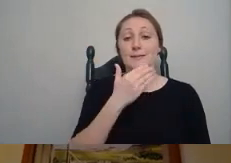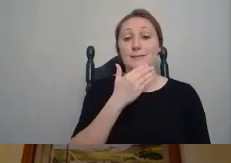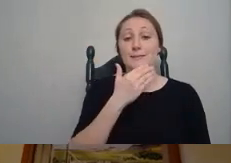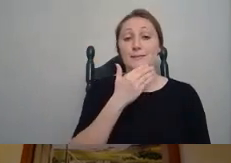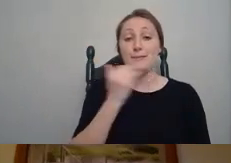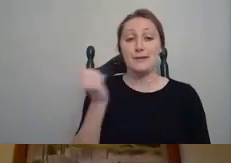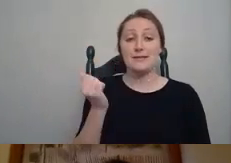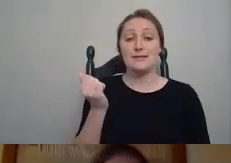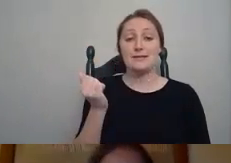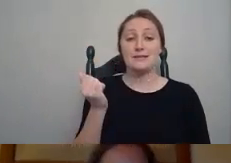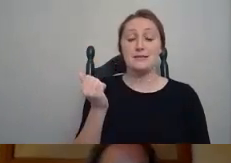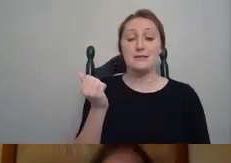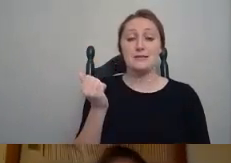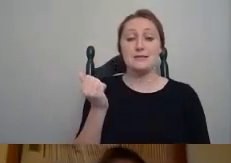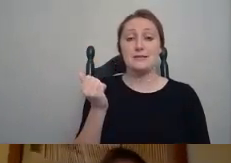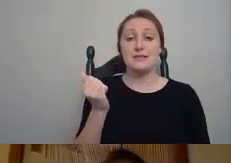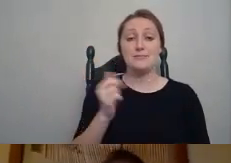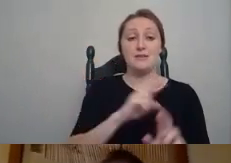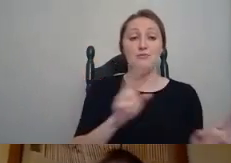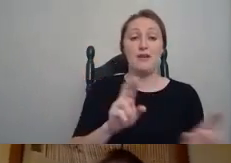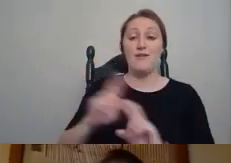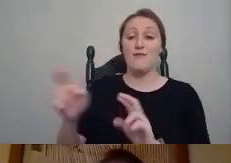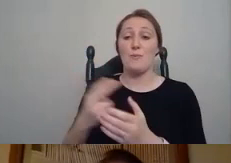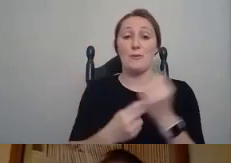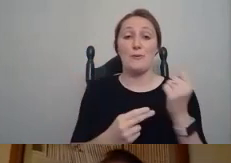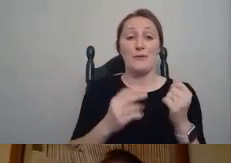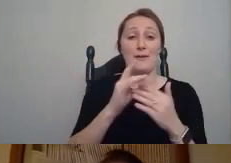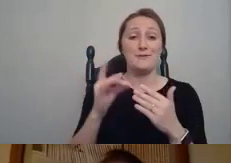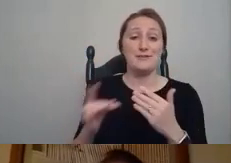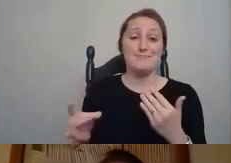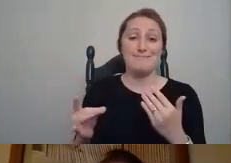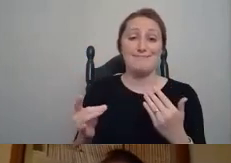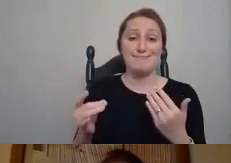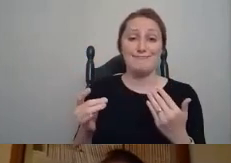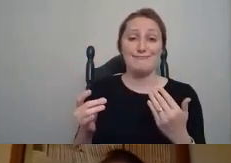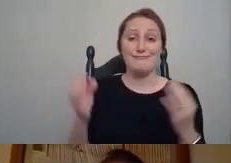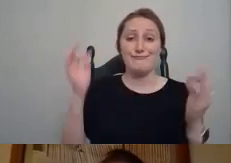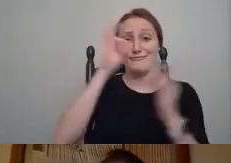is is the best I could say. Who knows? I'm